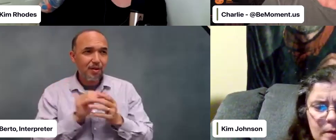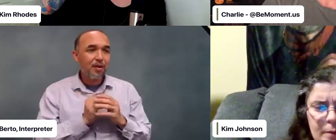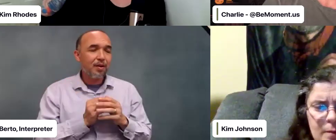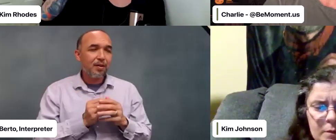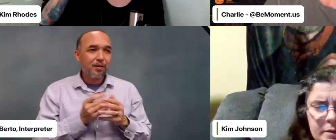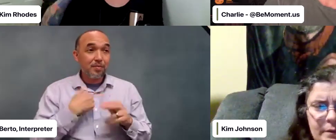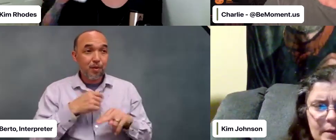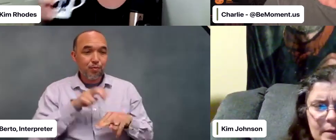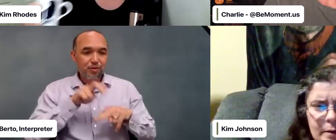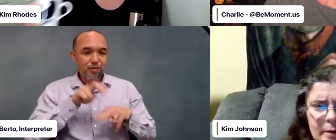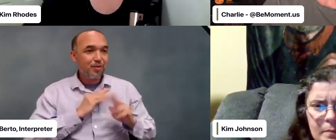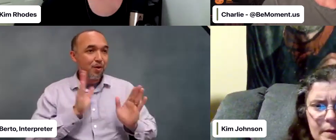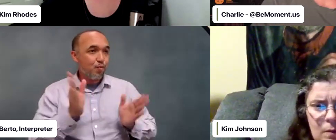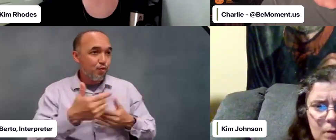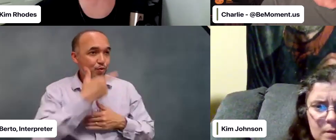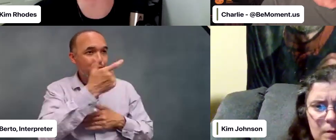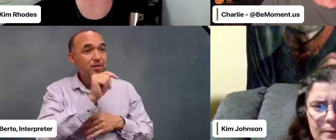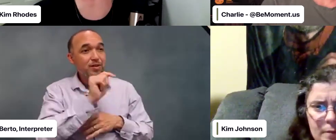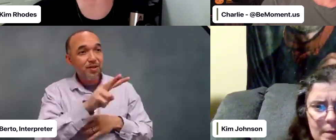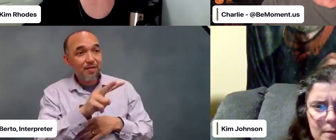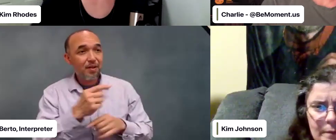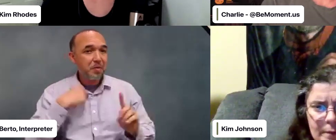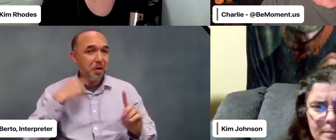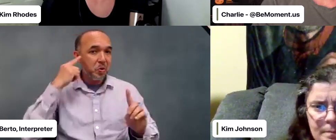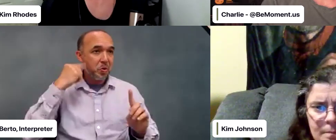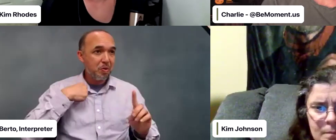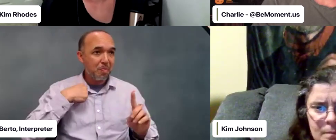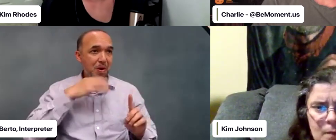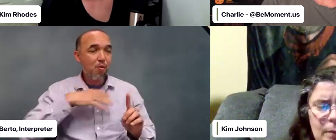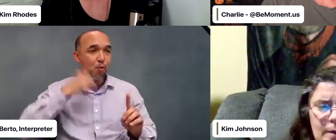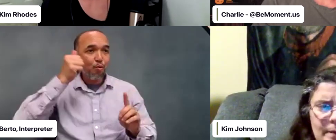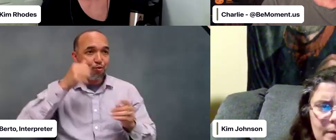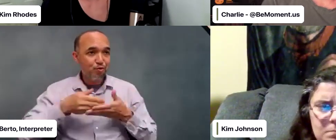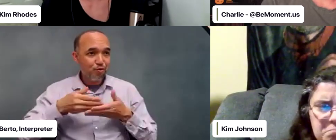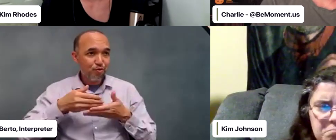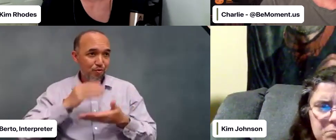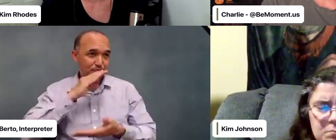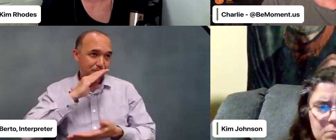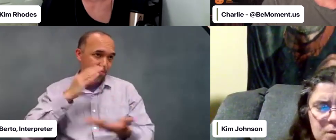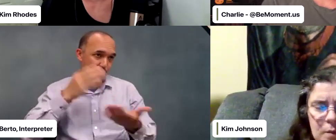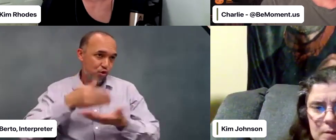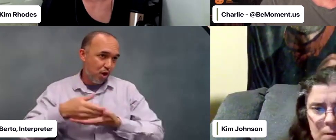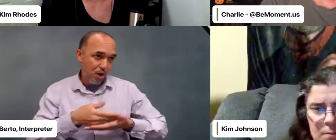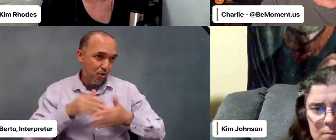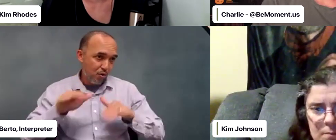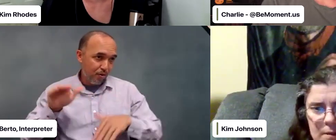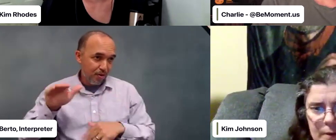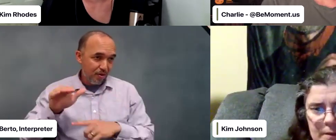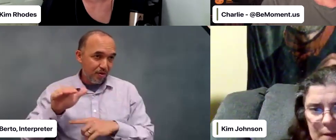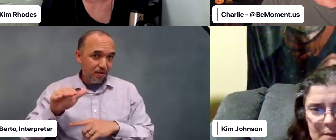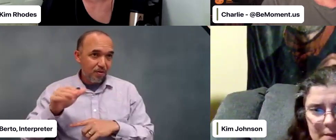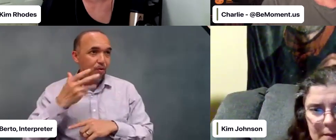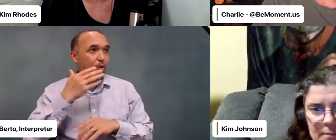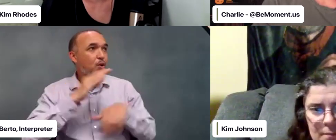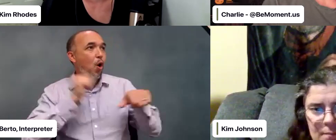in my room watching TV, and I heard my oldest calling for me in the living room. I went in there. Kid wasn't home. His friend